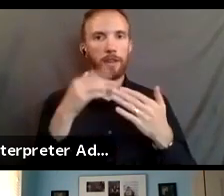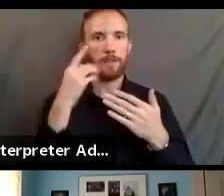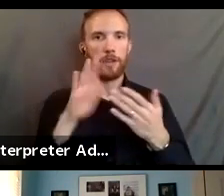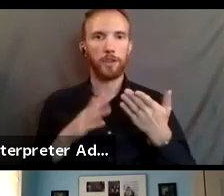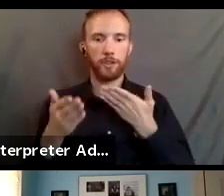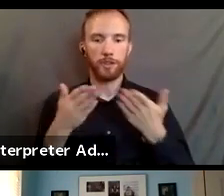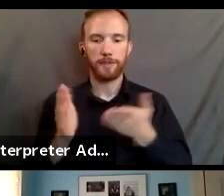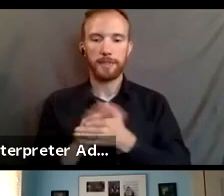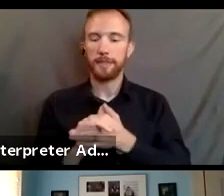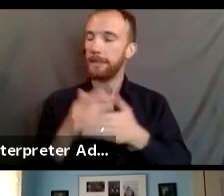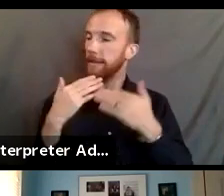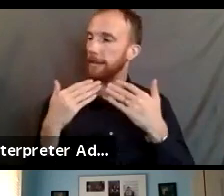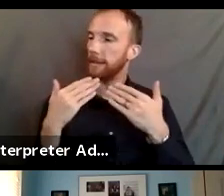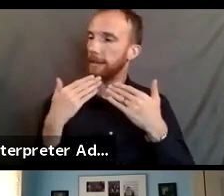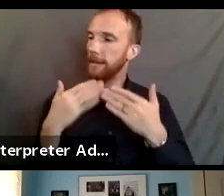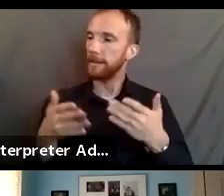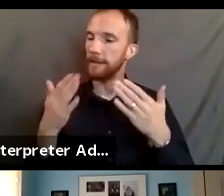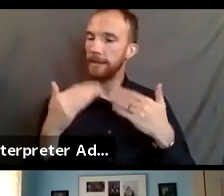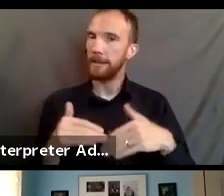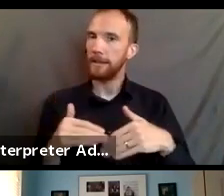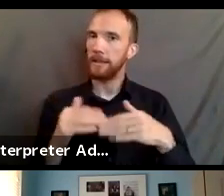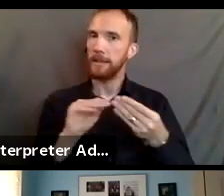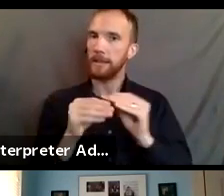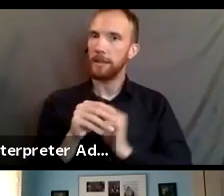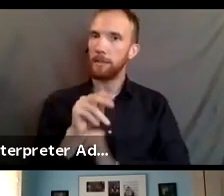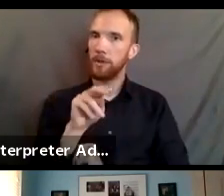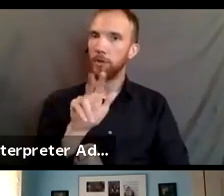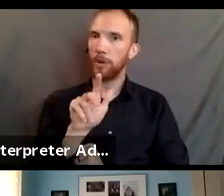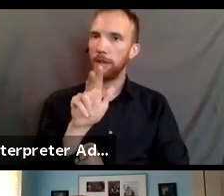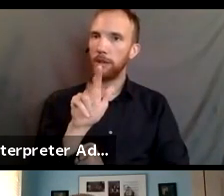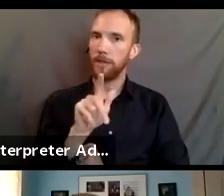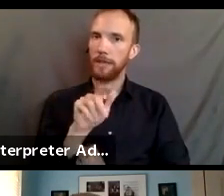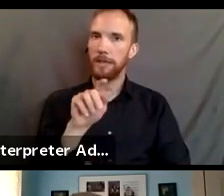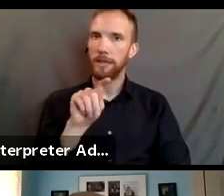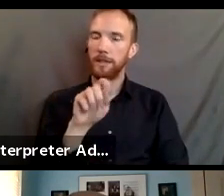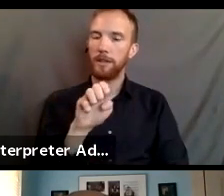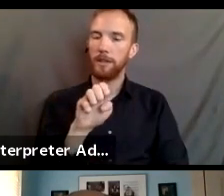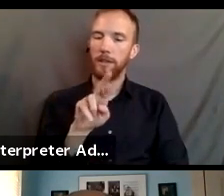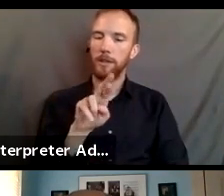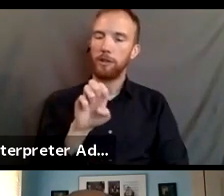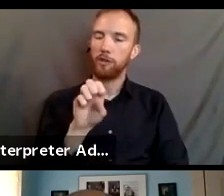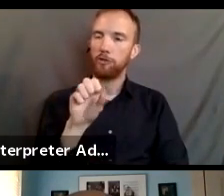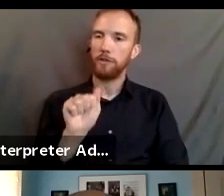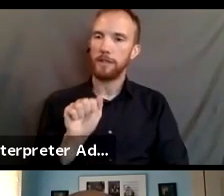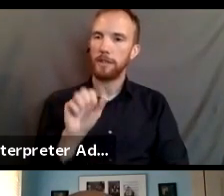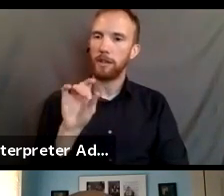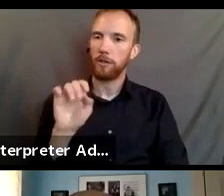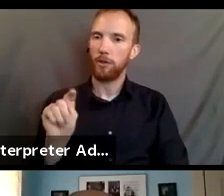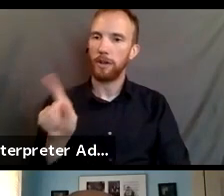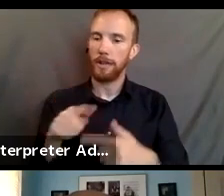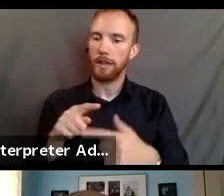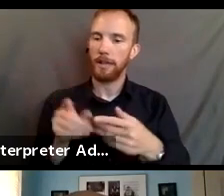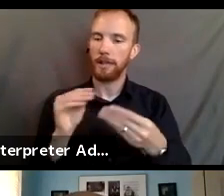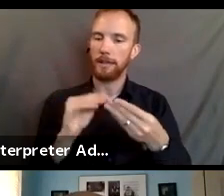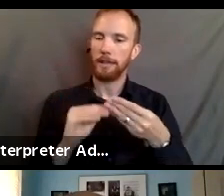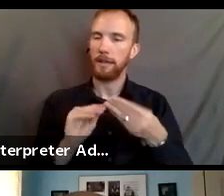miss meyer and the next speaker then is speaker 23 please teresa court followed by speaker 25